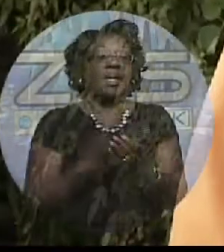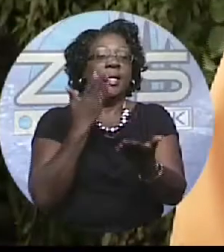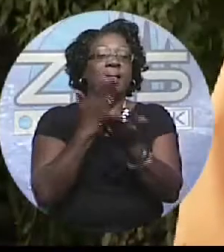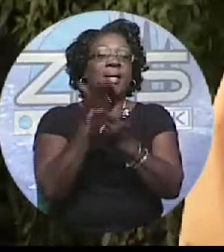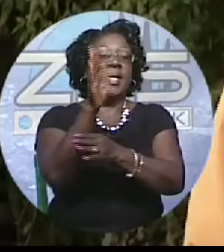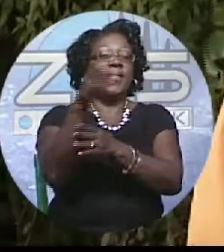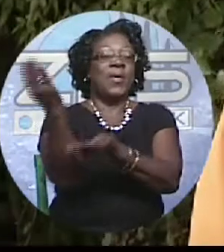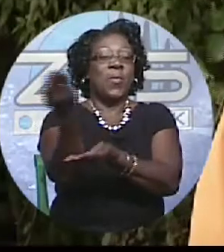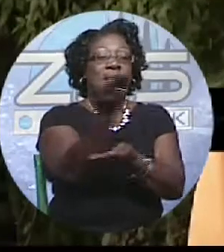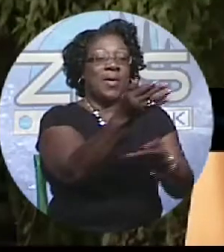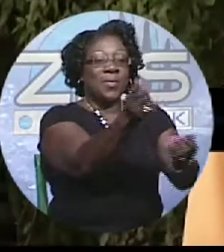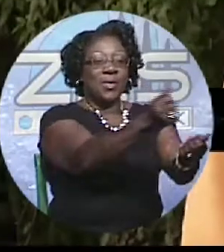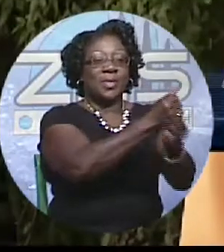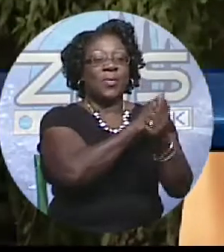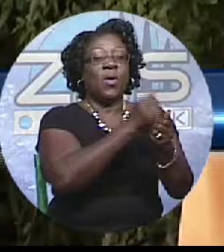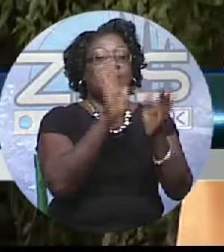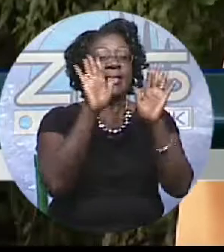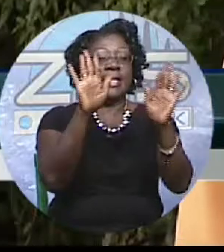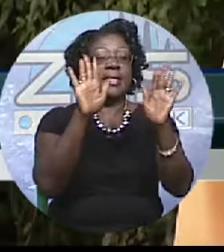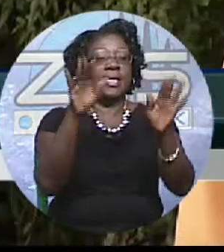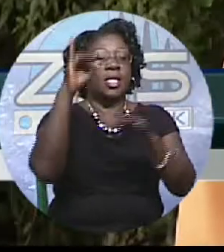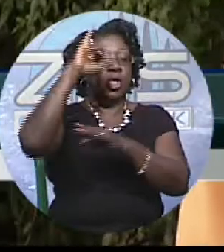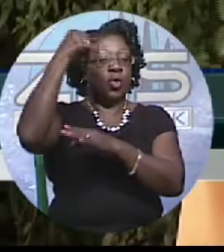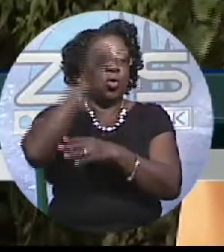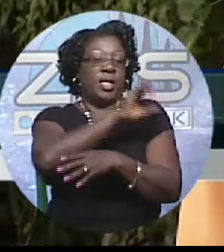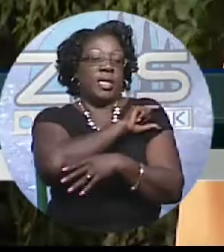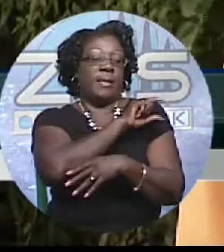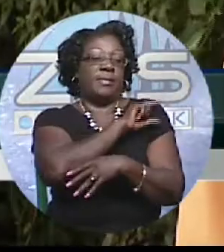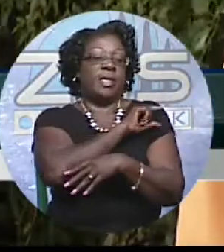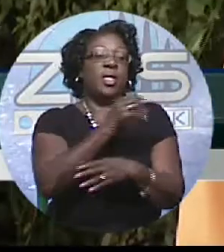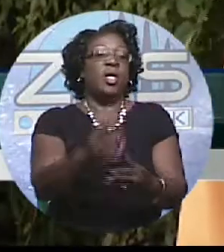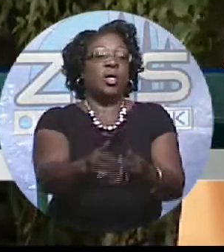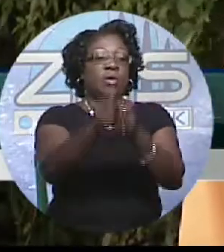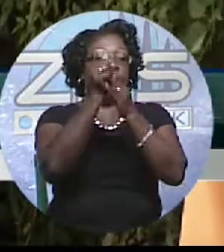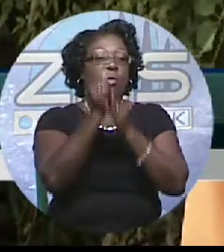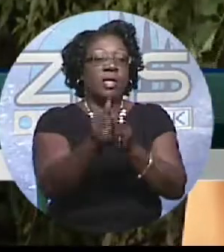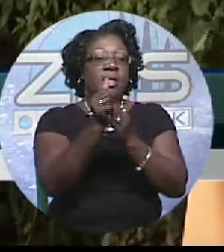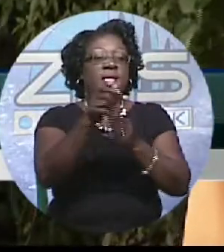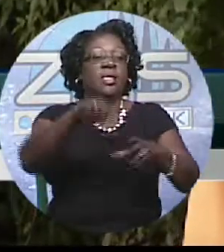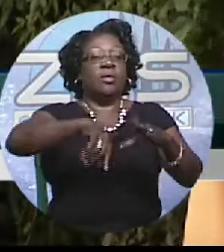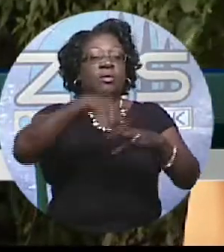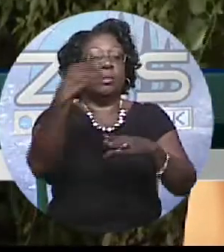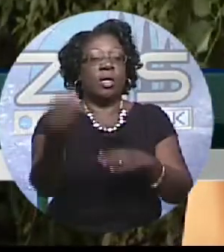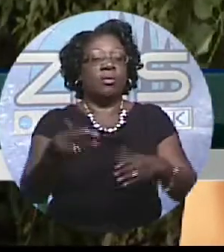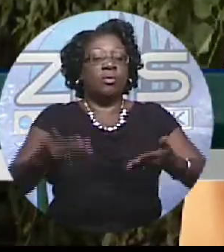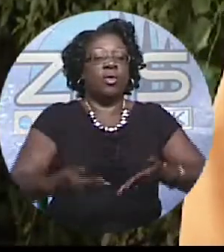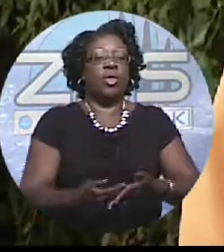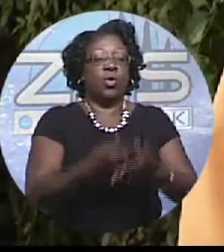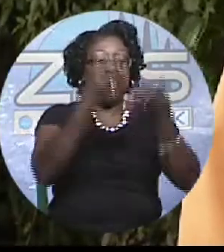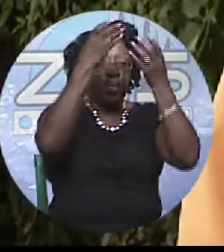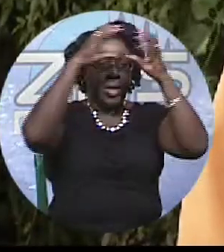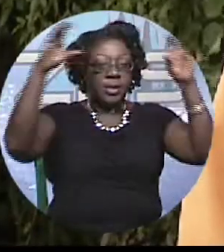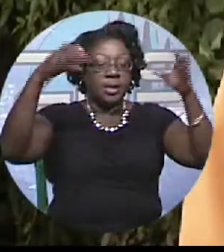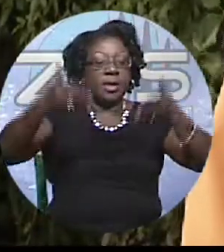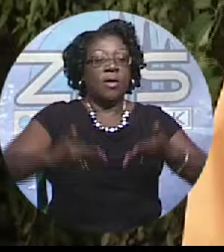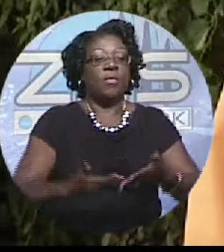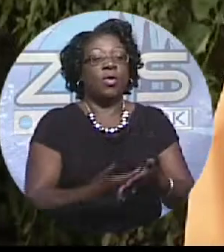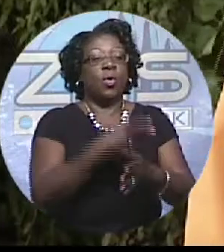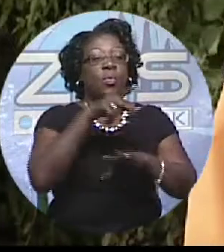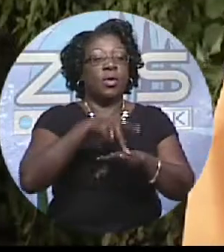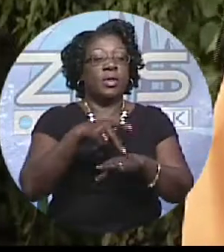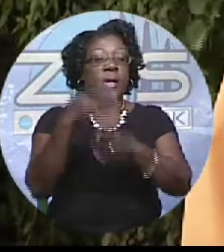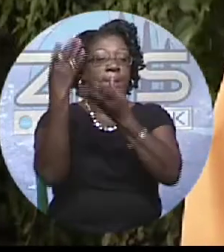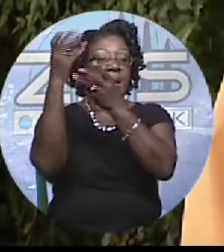Hi, good evening and welcome to Sports Sunday. I'm Julian Gibson. Congratulations goes out to Eugene Horton. He's the newly elected president of the New Providence